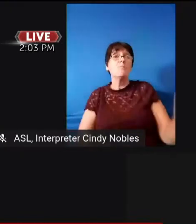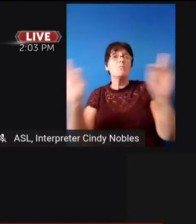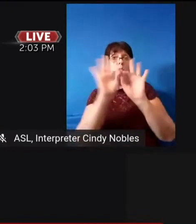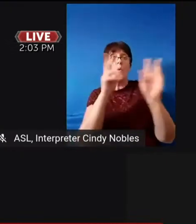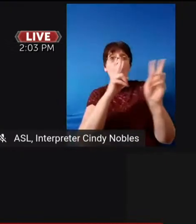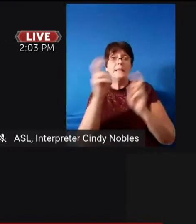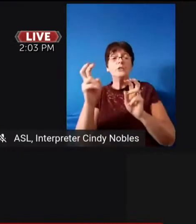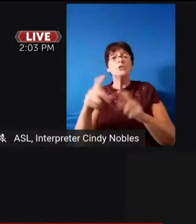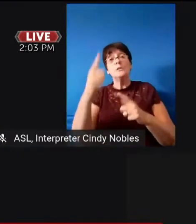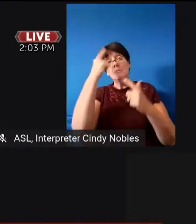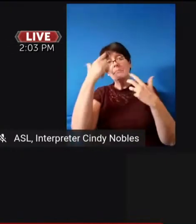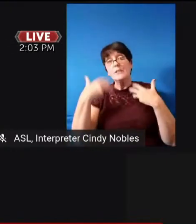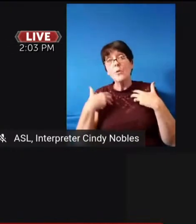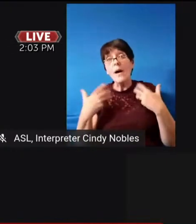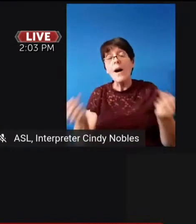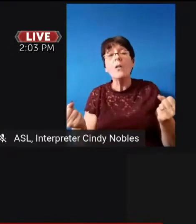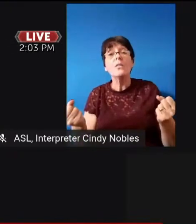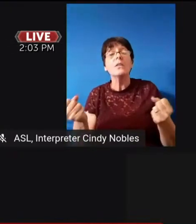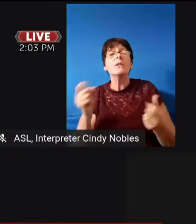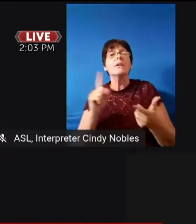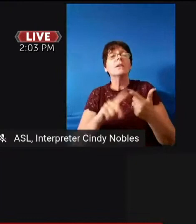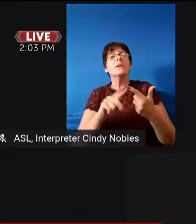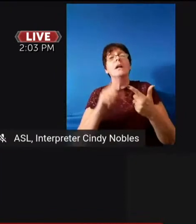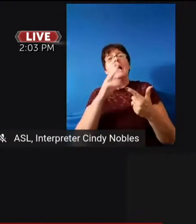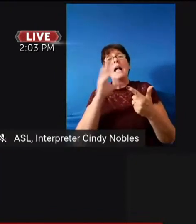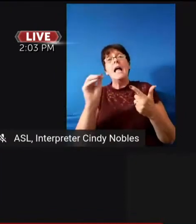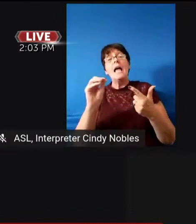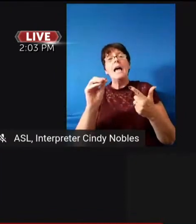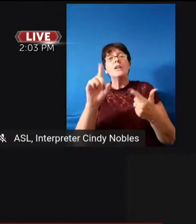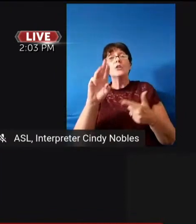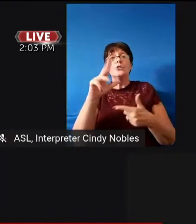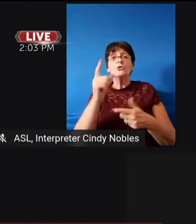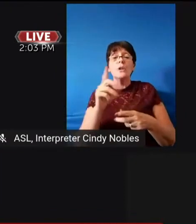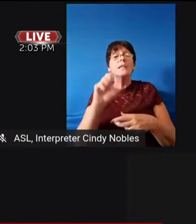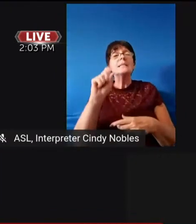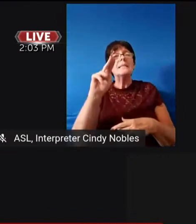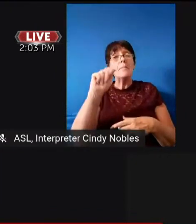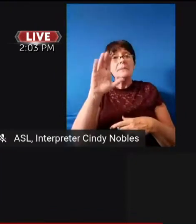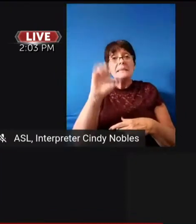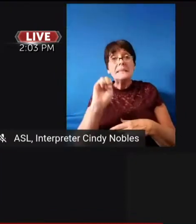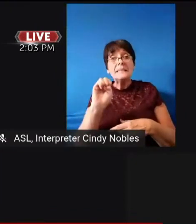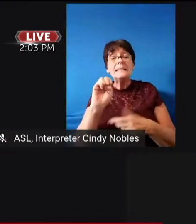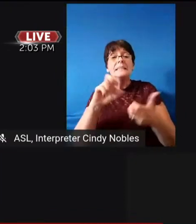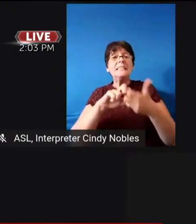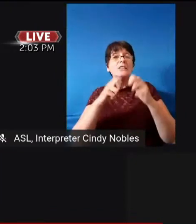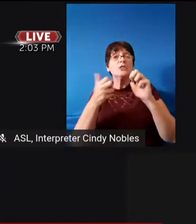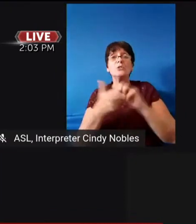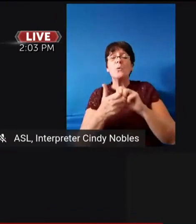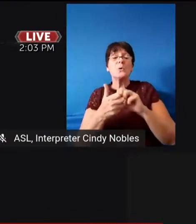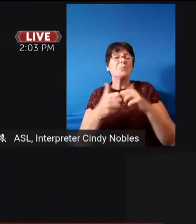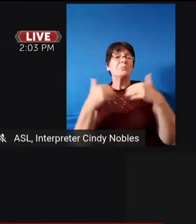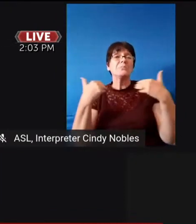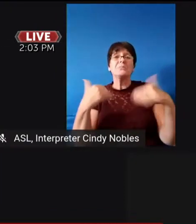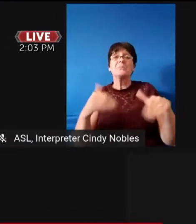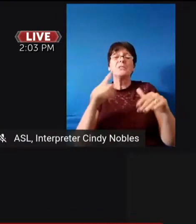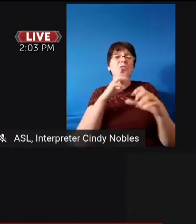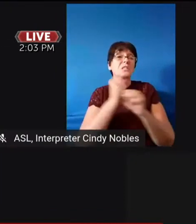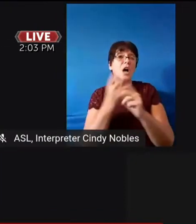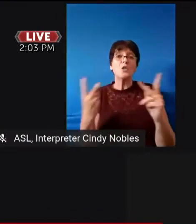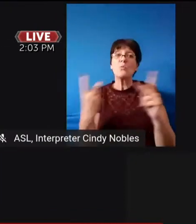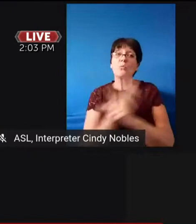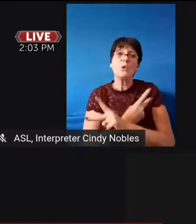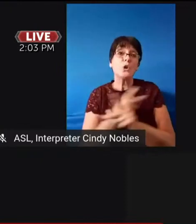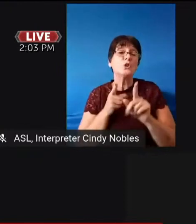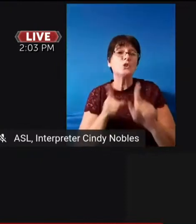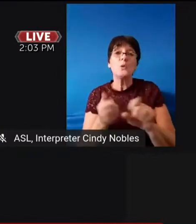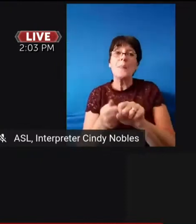Mental health issues and substance use disorder issues have only been exacerbated during the pandemic. And so